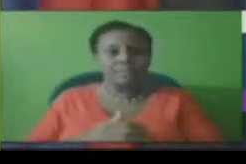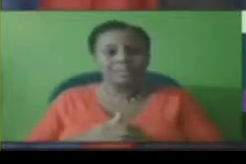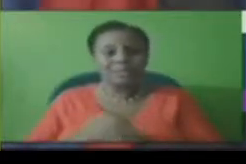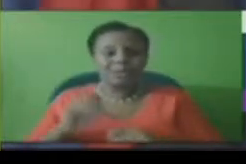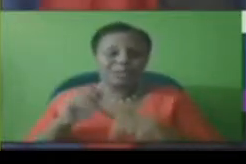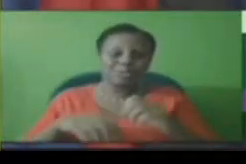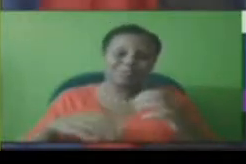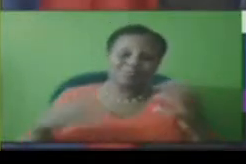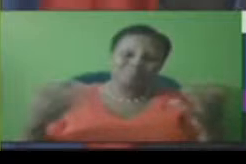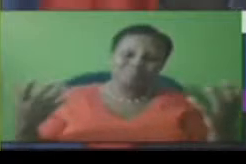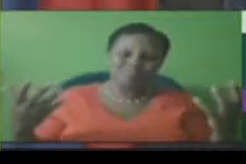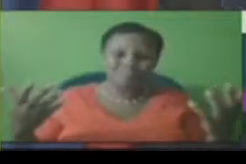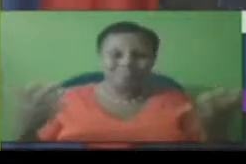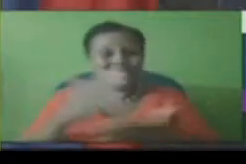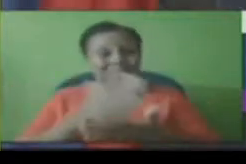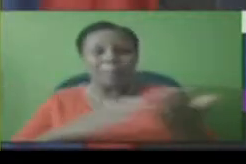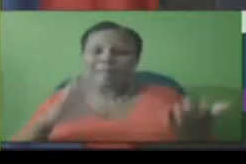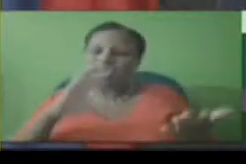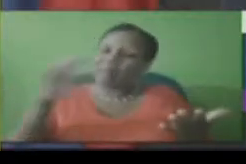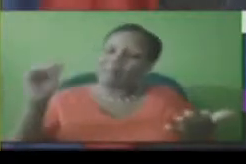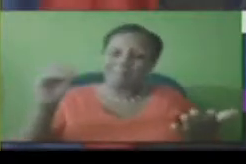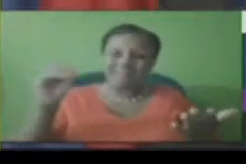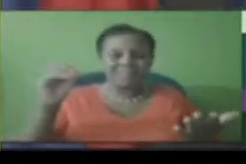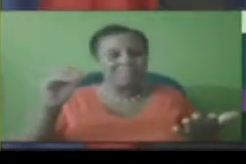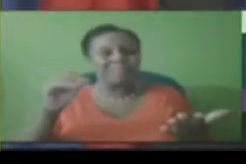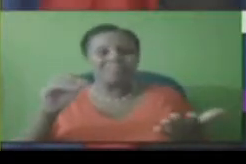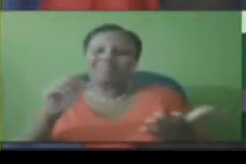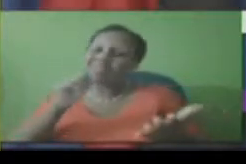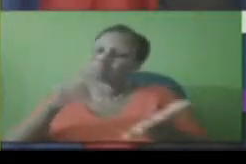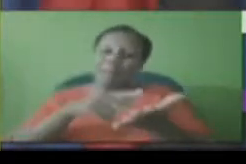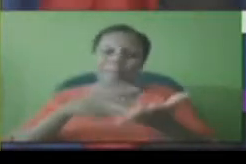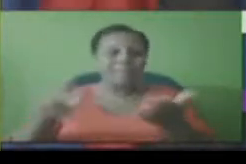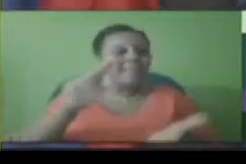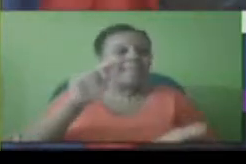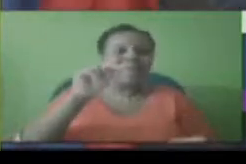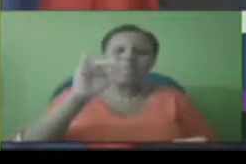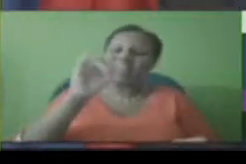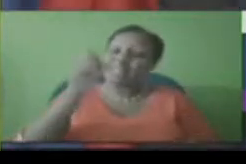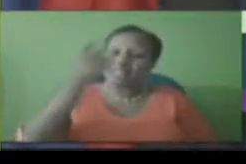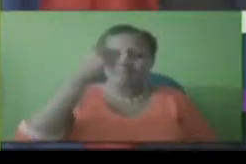these things have to stop. And one of the ways